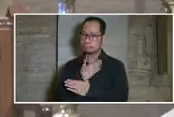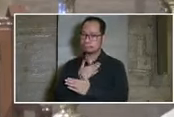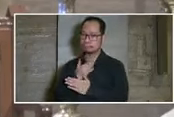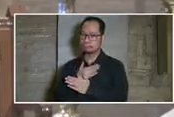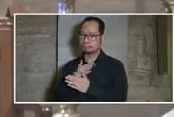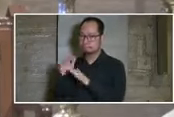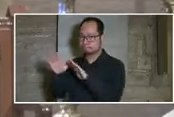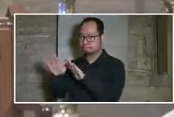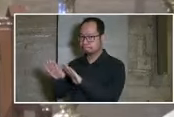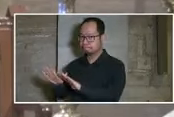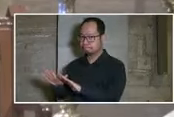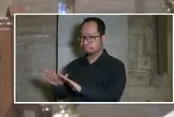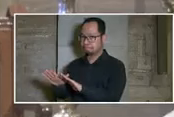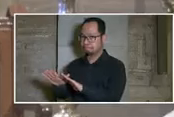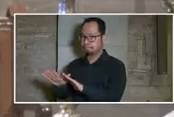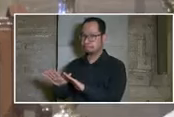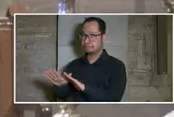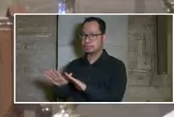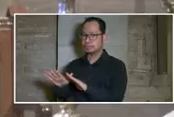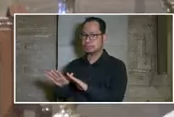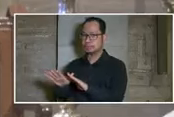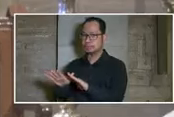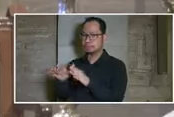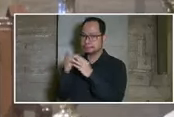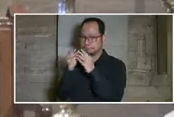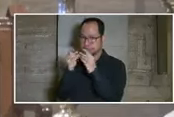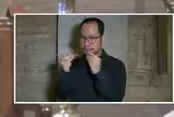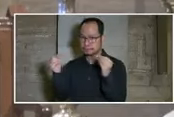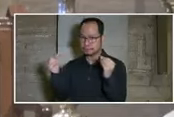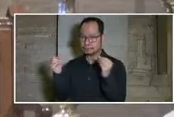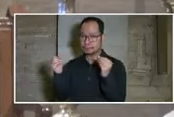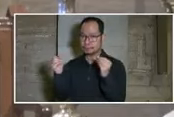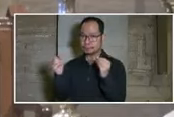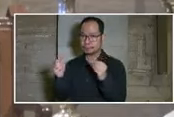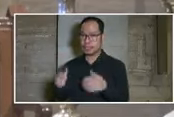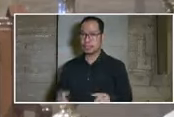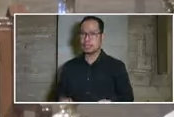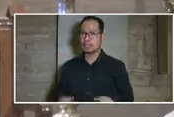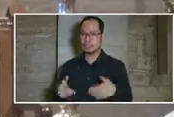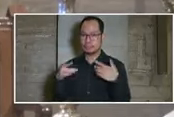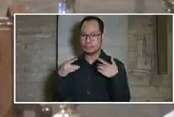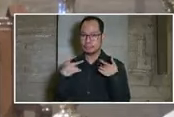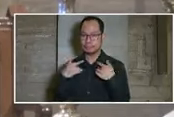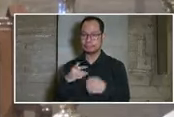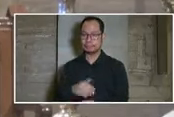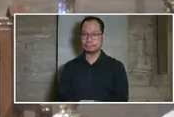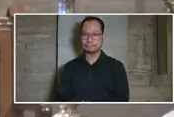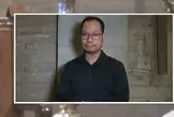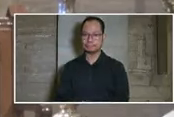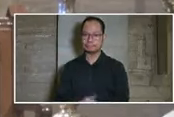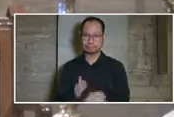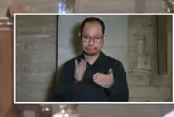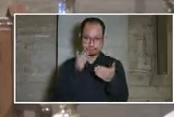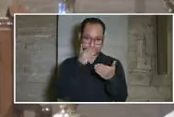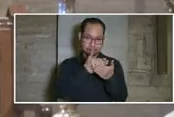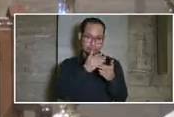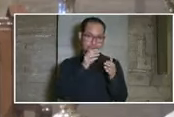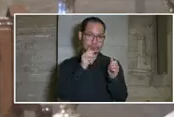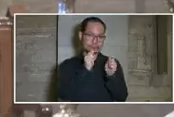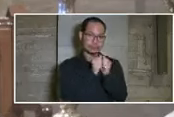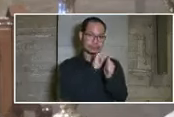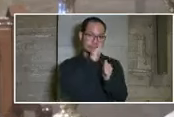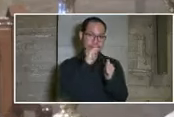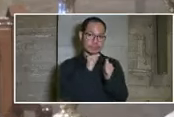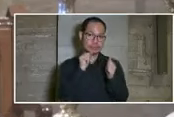your hands on her, that she may get well and live." He went off with him, and a